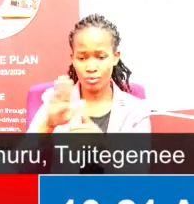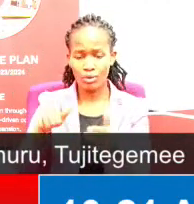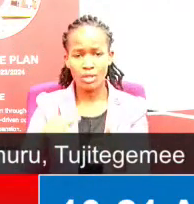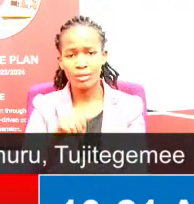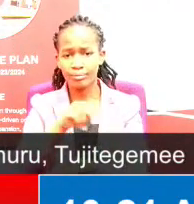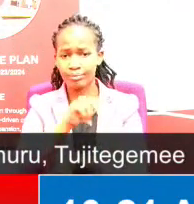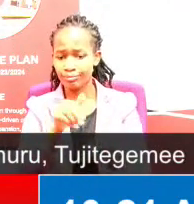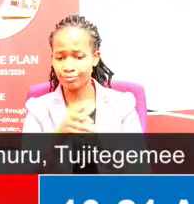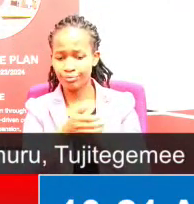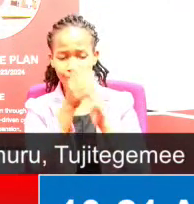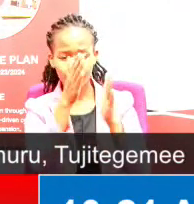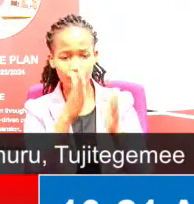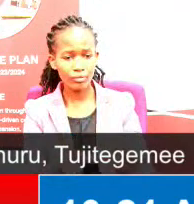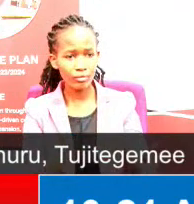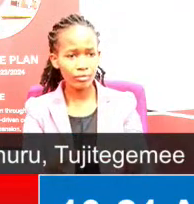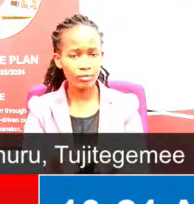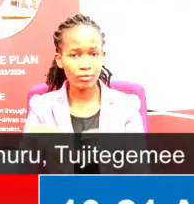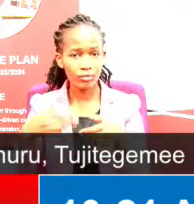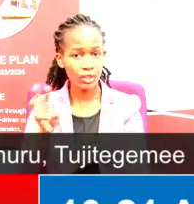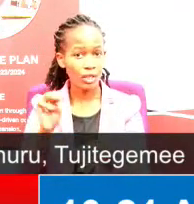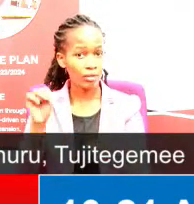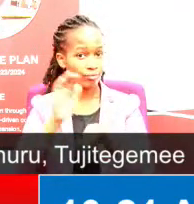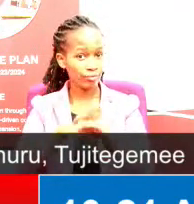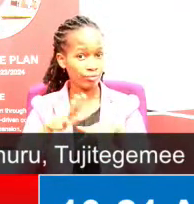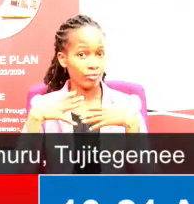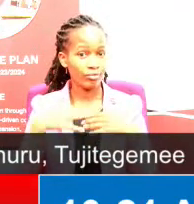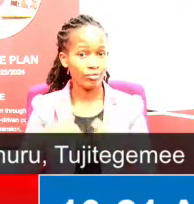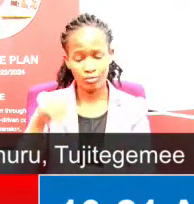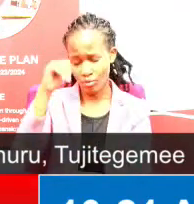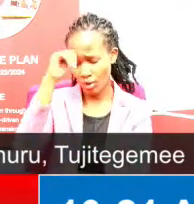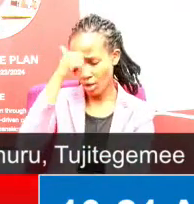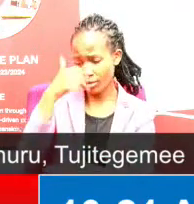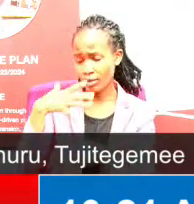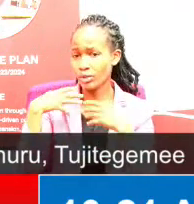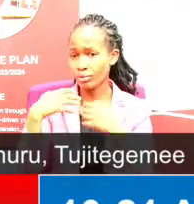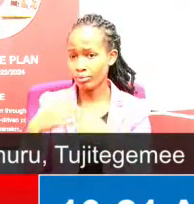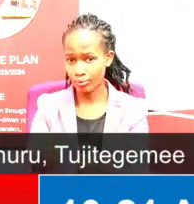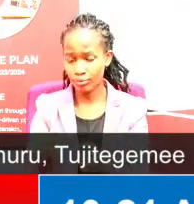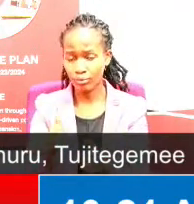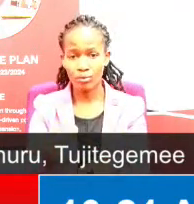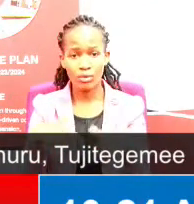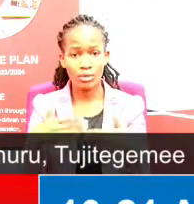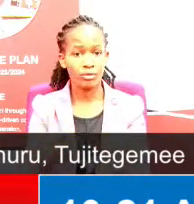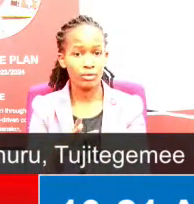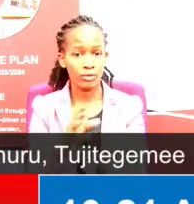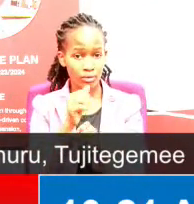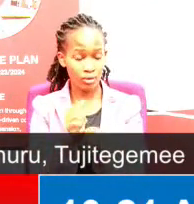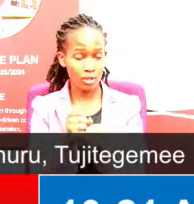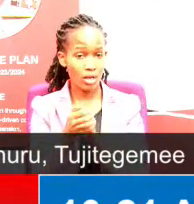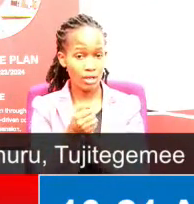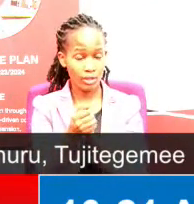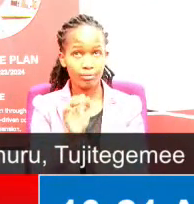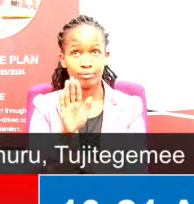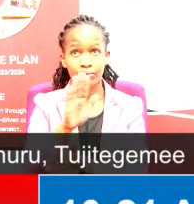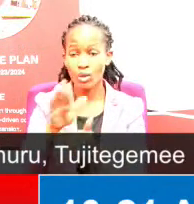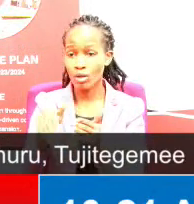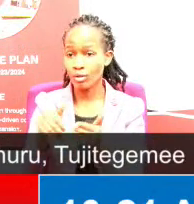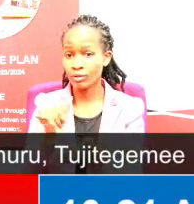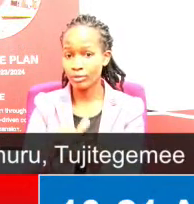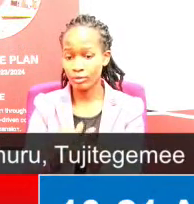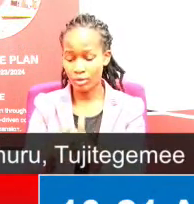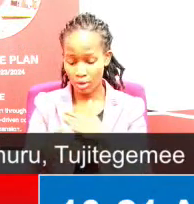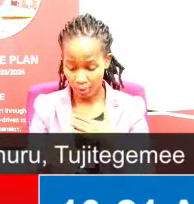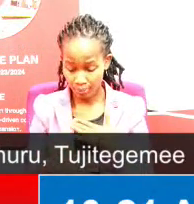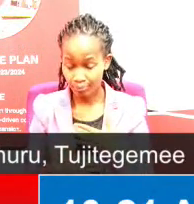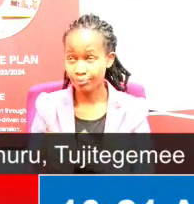our national leaders, and grant them good health, wisdom, and the strength to deliver on their trust of leadership. O Allah, we